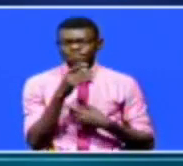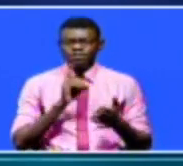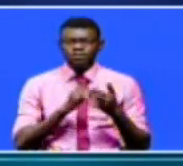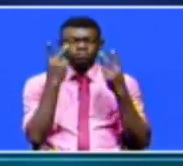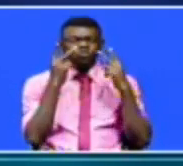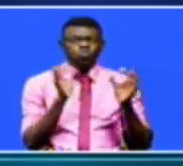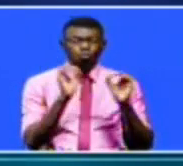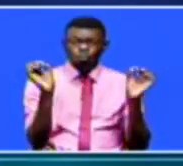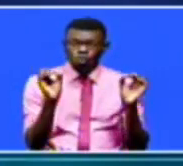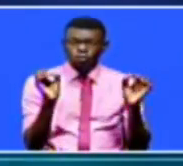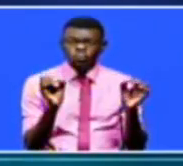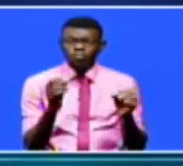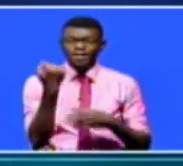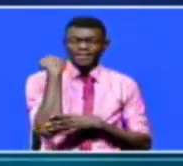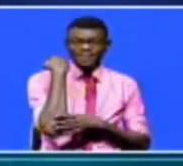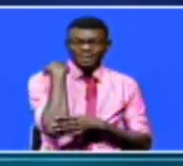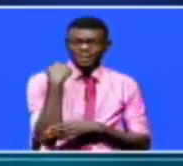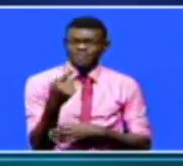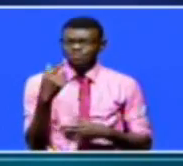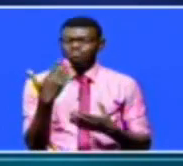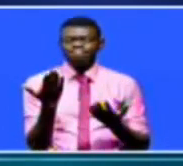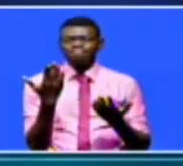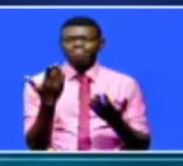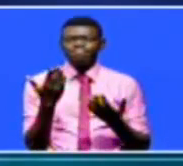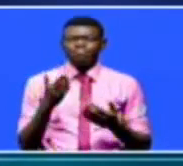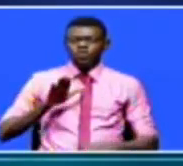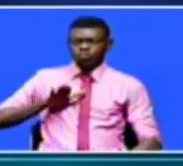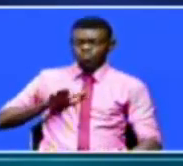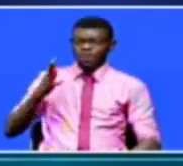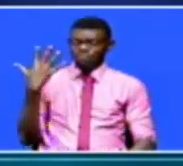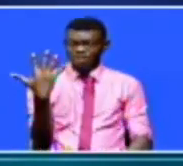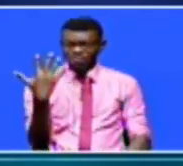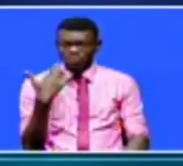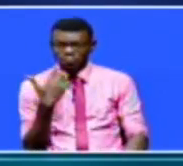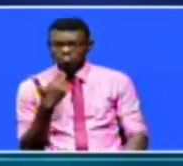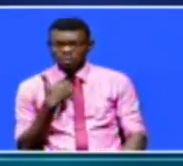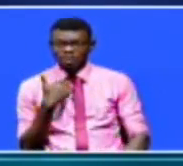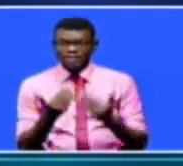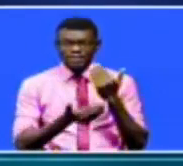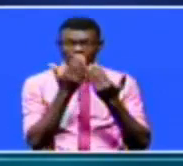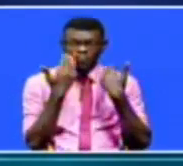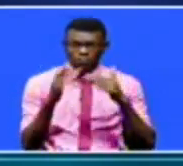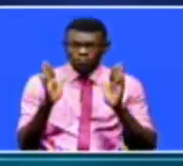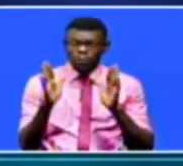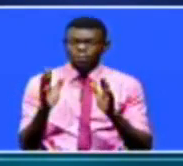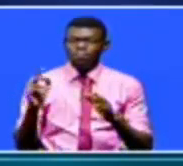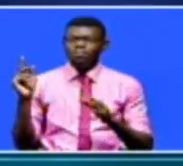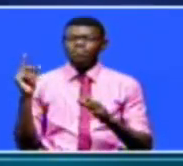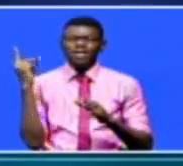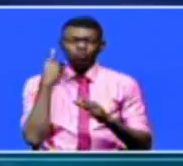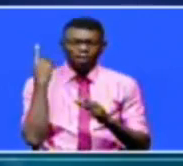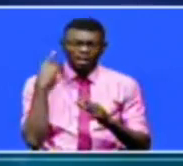cases I've come across, yesterday I was able to see at least 5 mothers. Mm-hmm. Still along Kariobangi